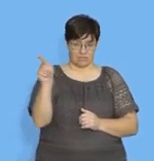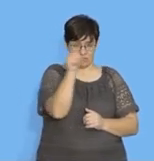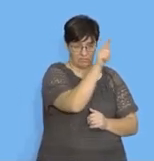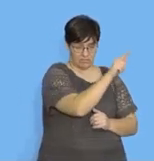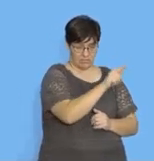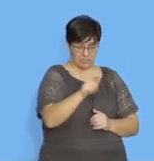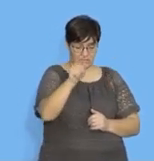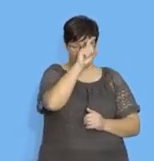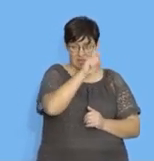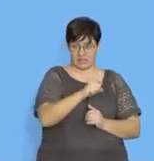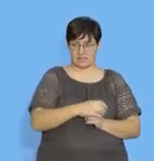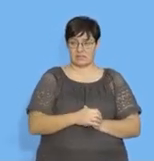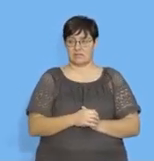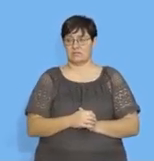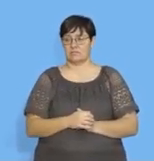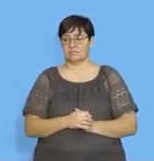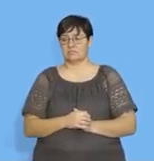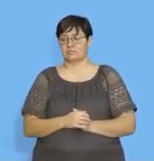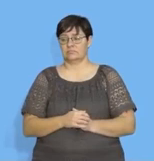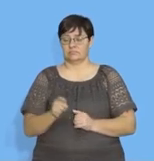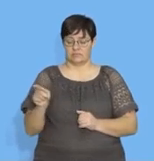data. Also, this is our x,